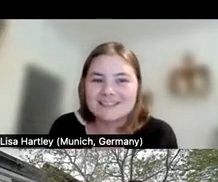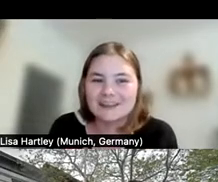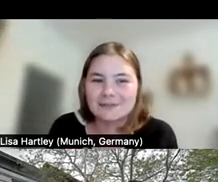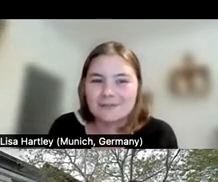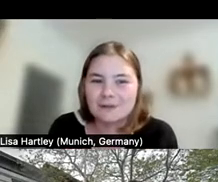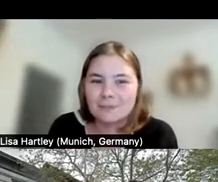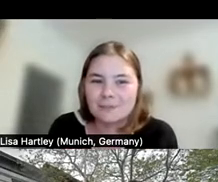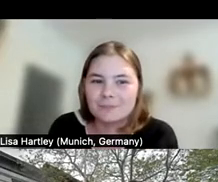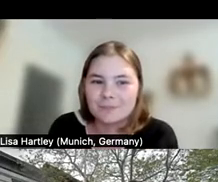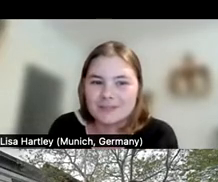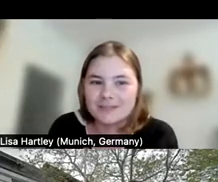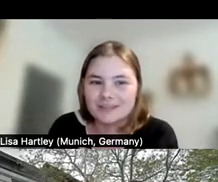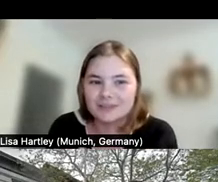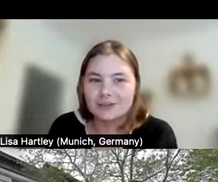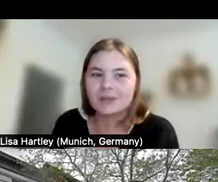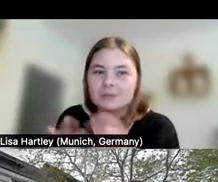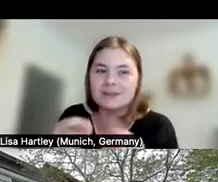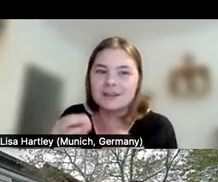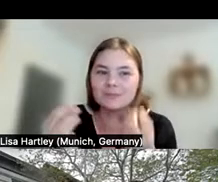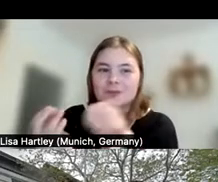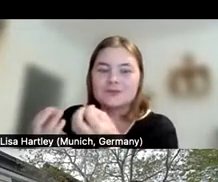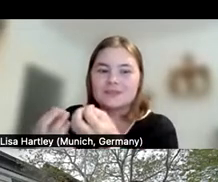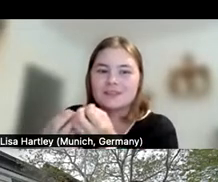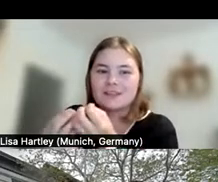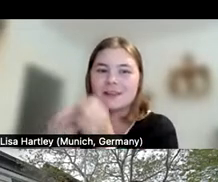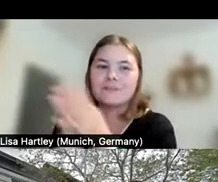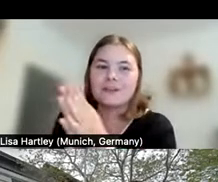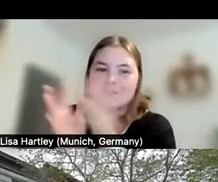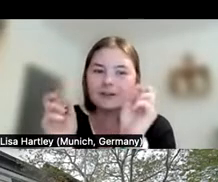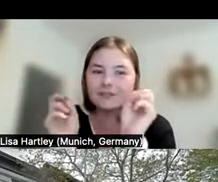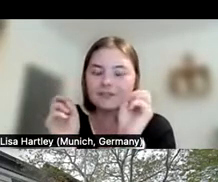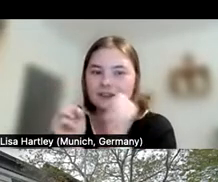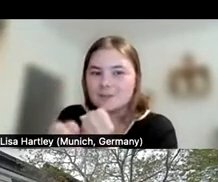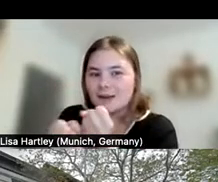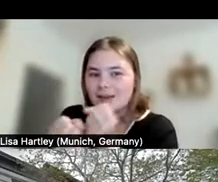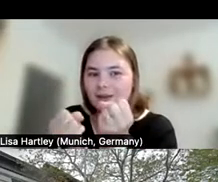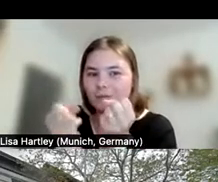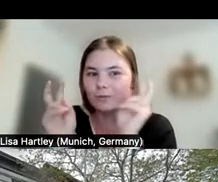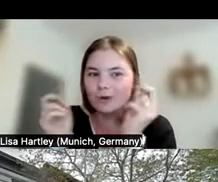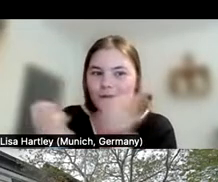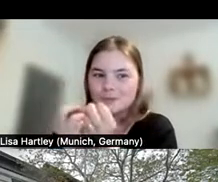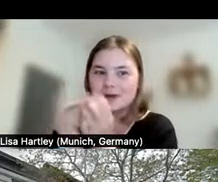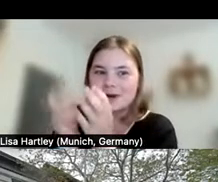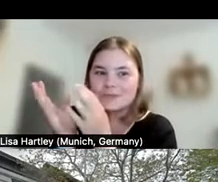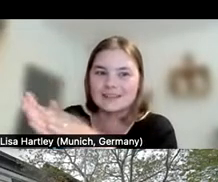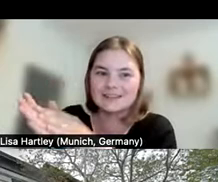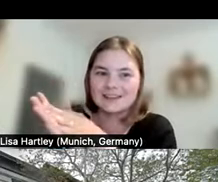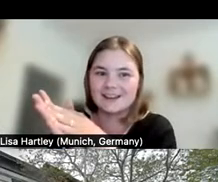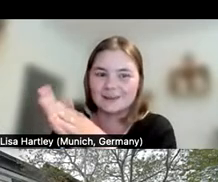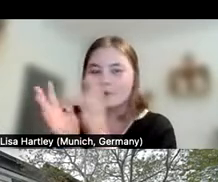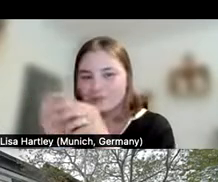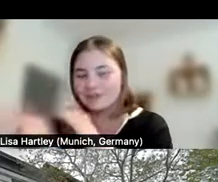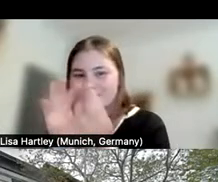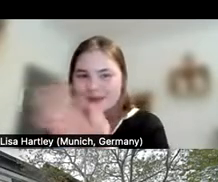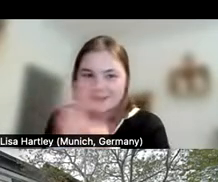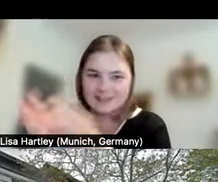actual sign for bus and dog? Like, would they be used if a finger spelling word becomes lexical,